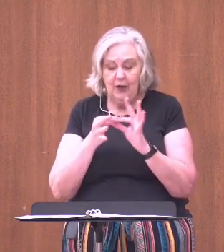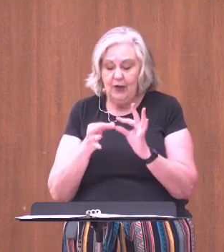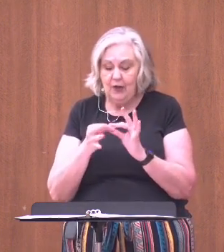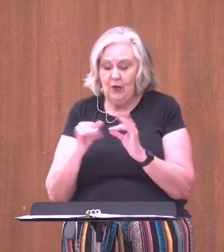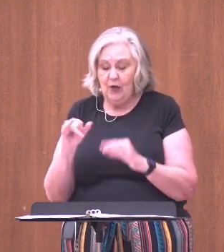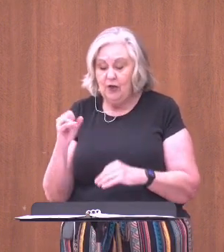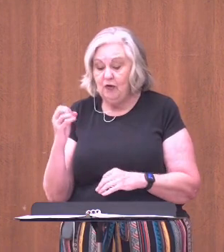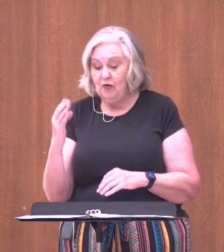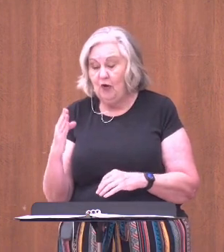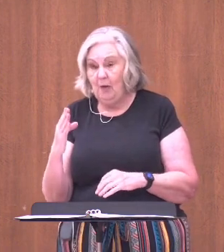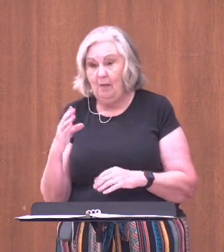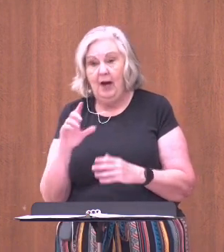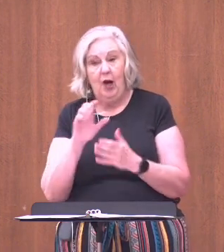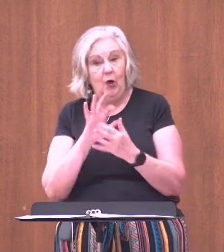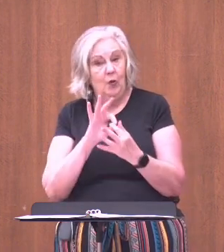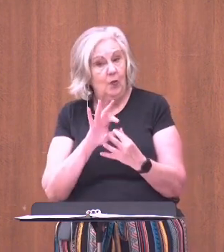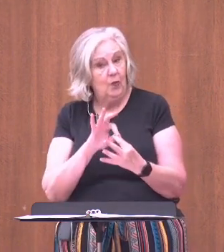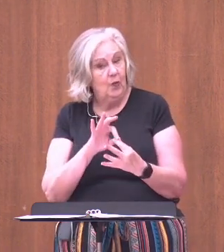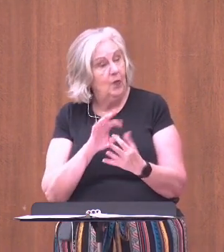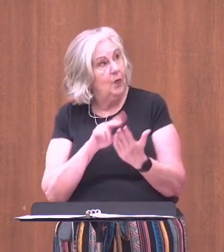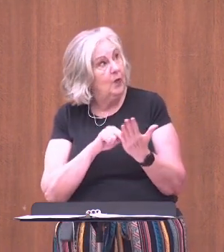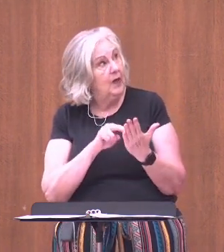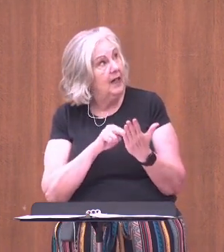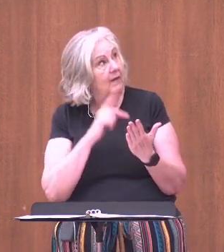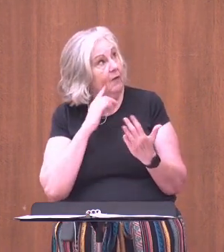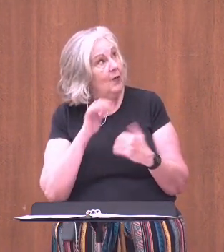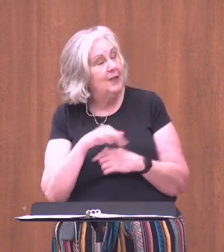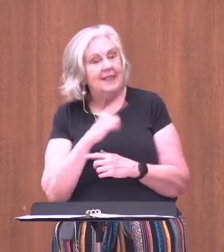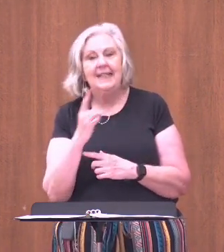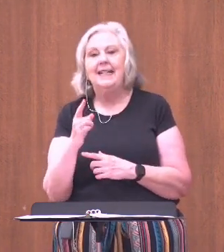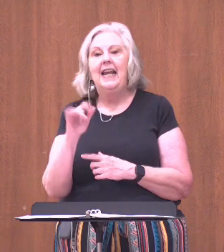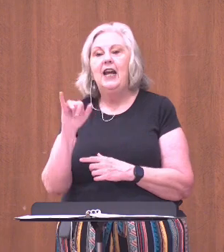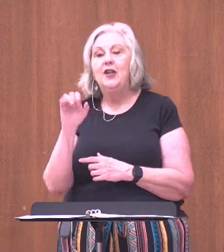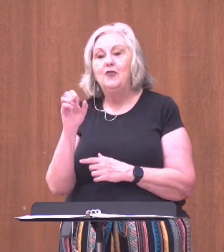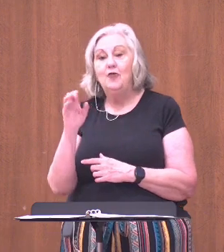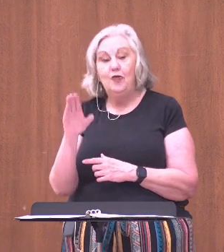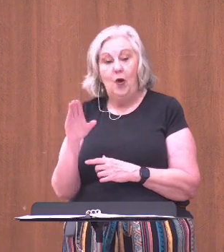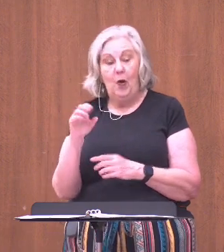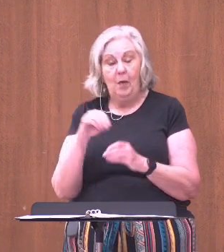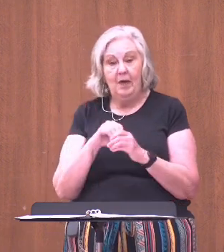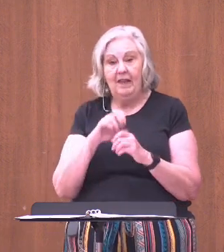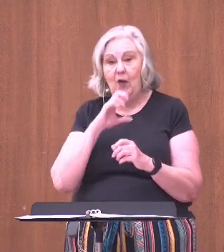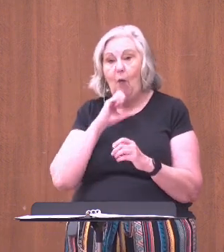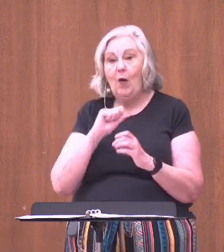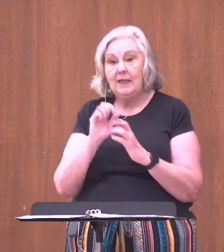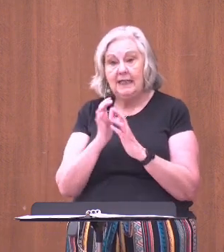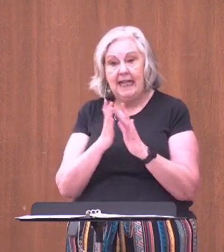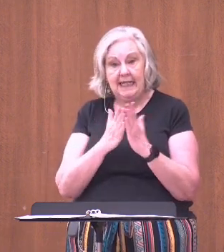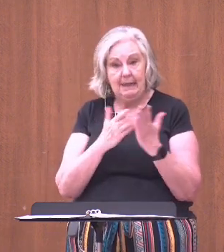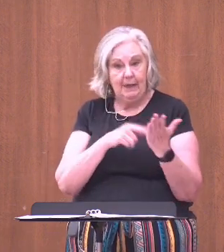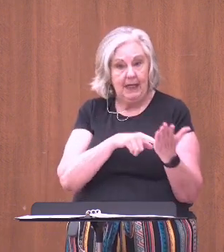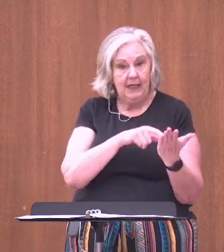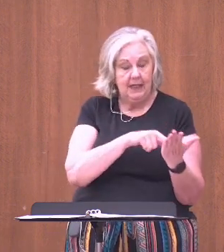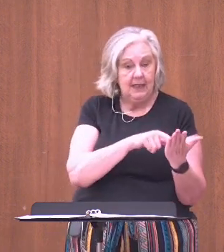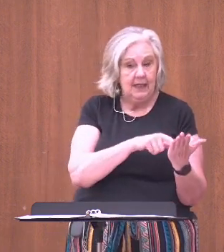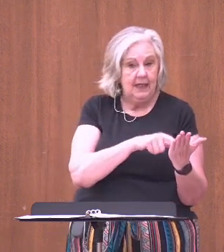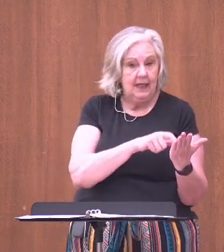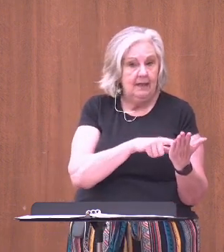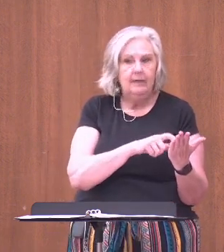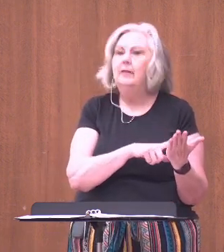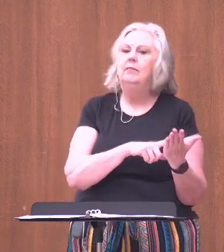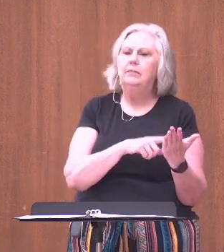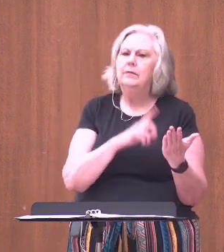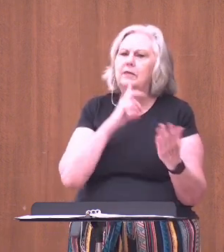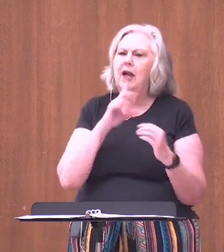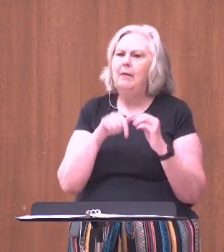Old Testament reading for today. The book of Job in the Old Testament deals primarily with this question of